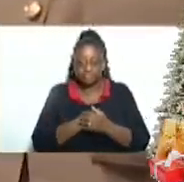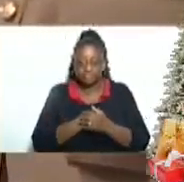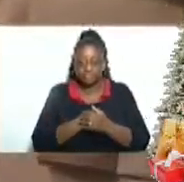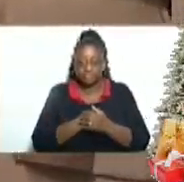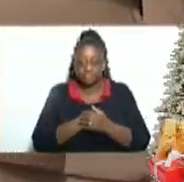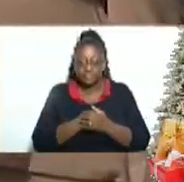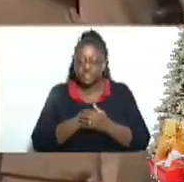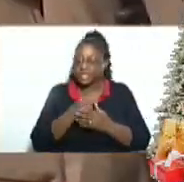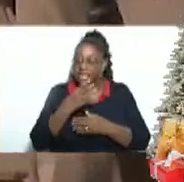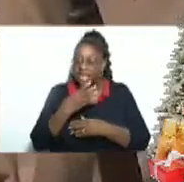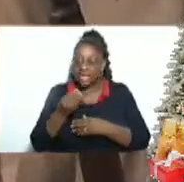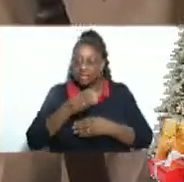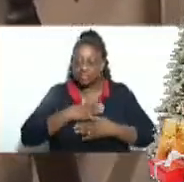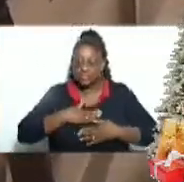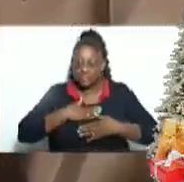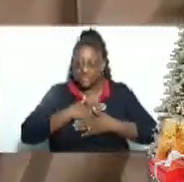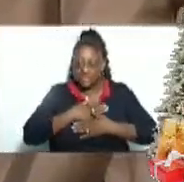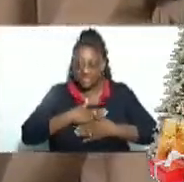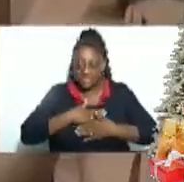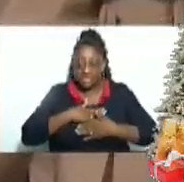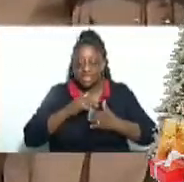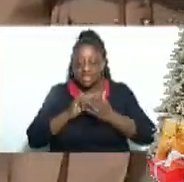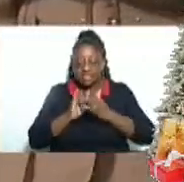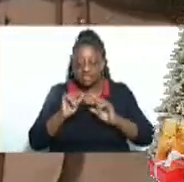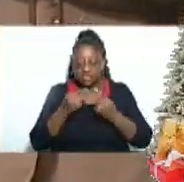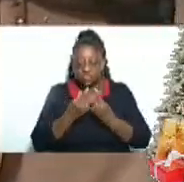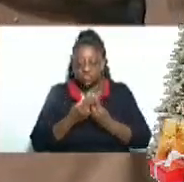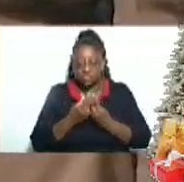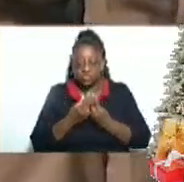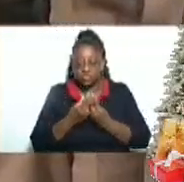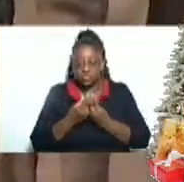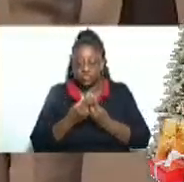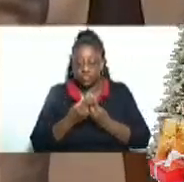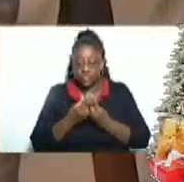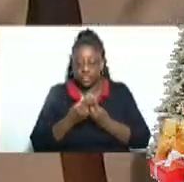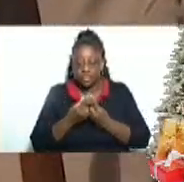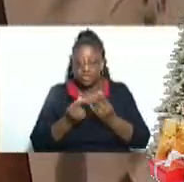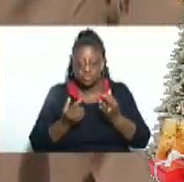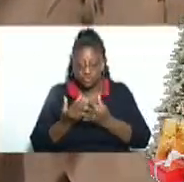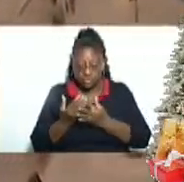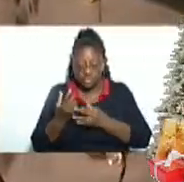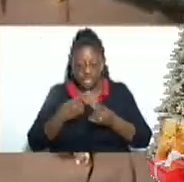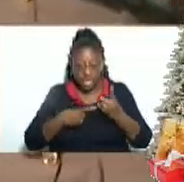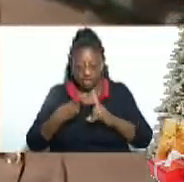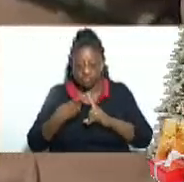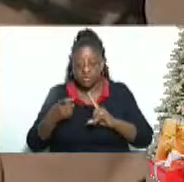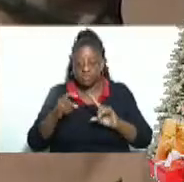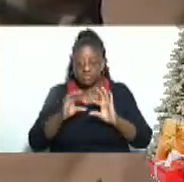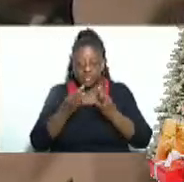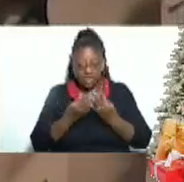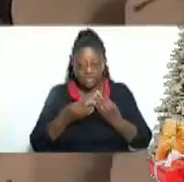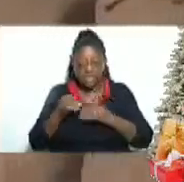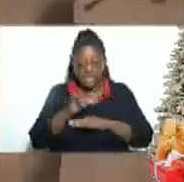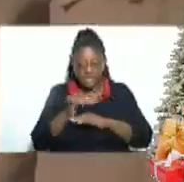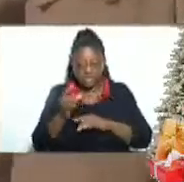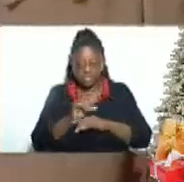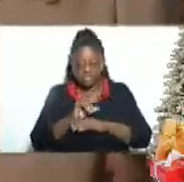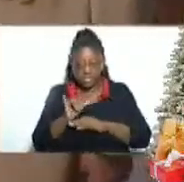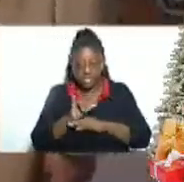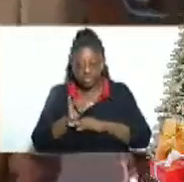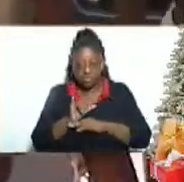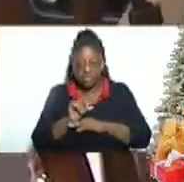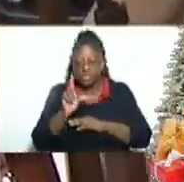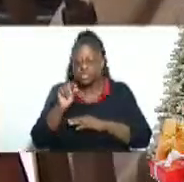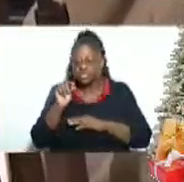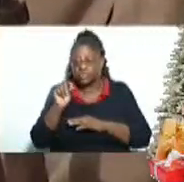205. I am pleased that this group of trainees were recruited throughout the family violence, and 27 of